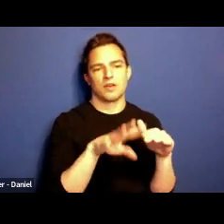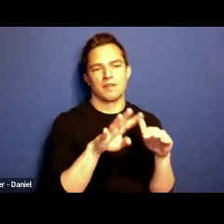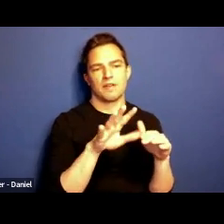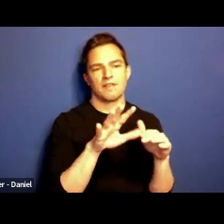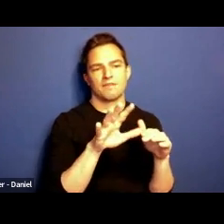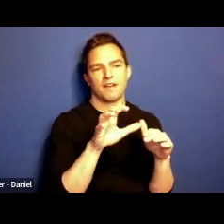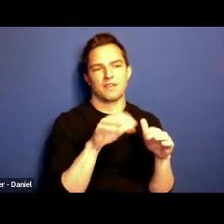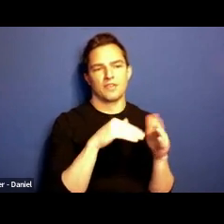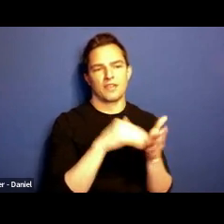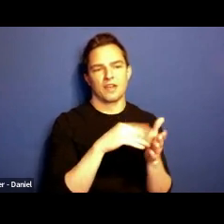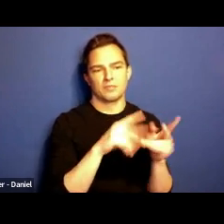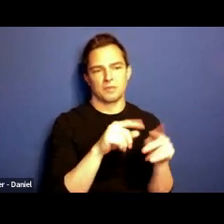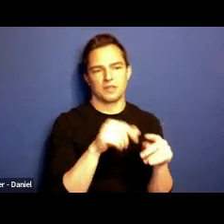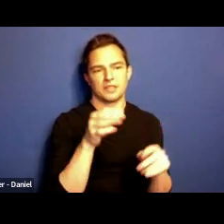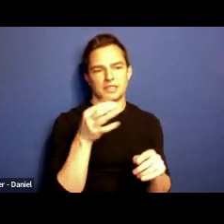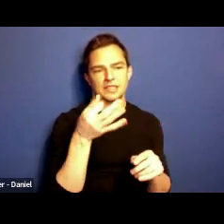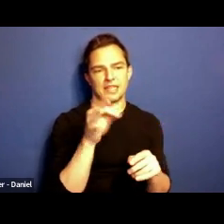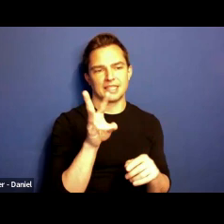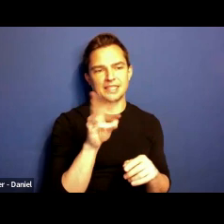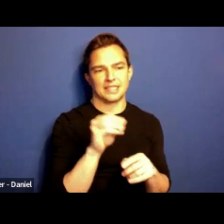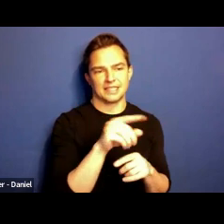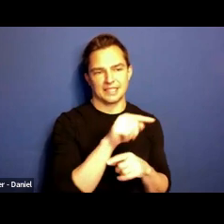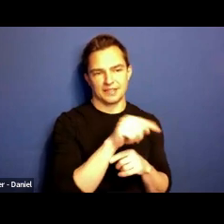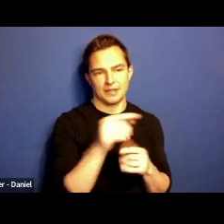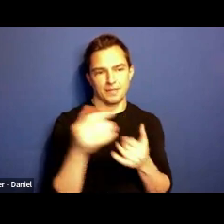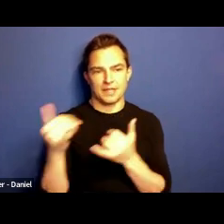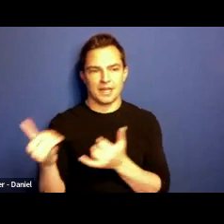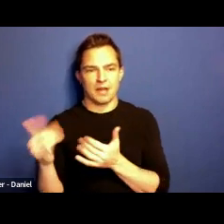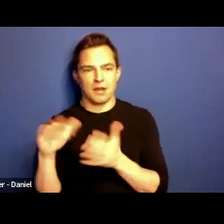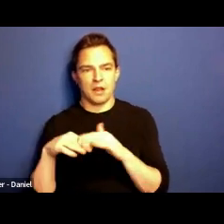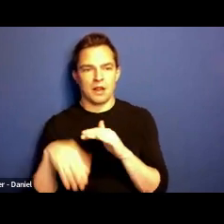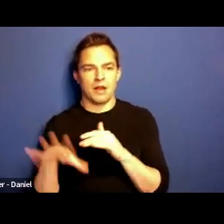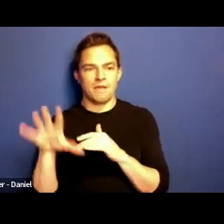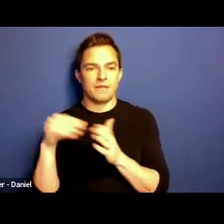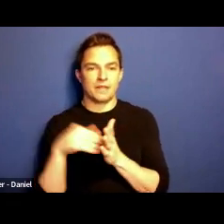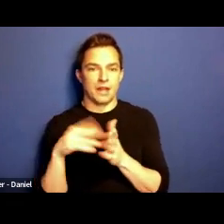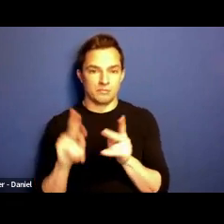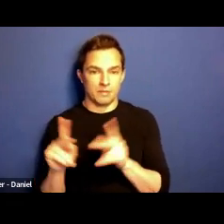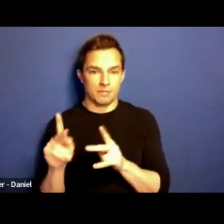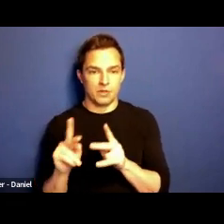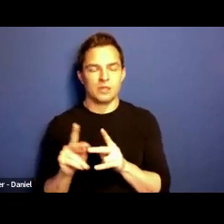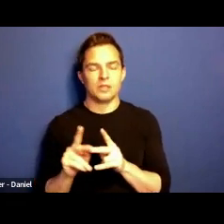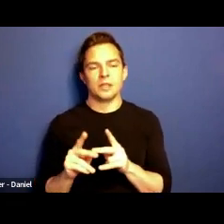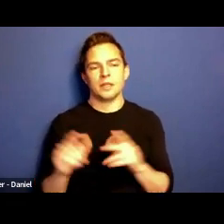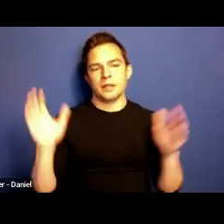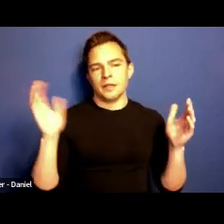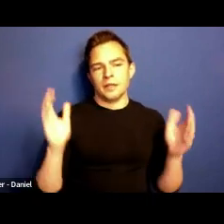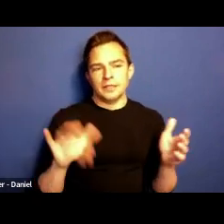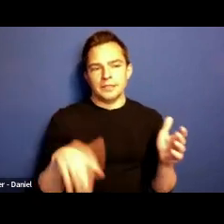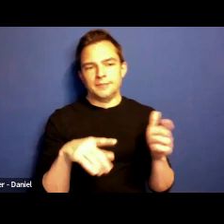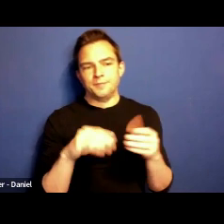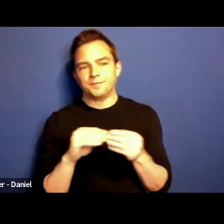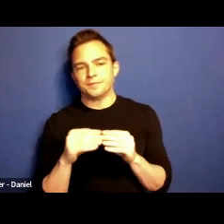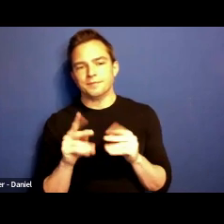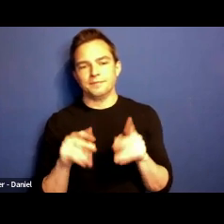in 1960 to today, where there's less than 50,000 people. And then it compares it to the number of